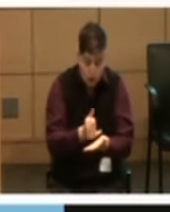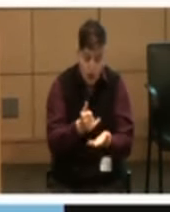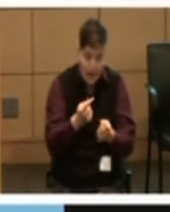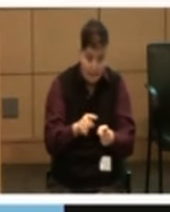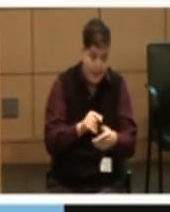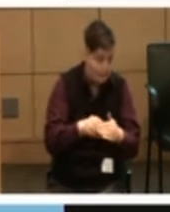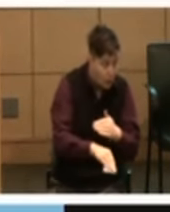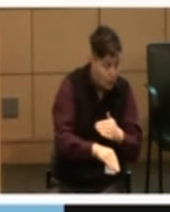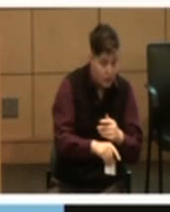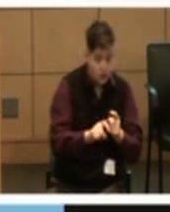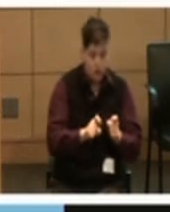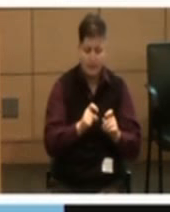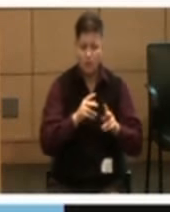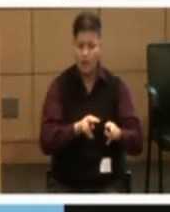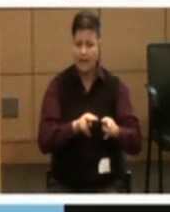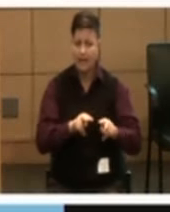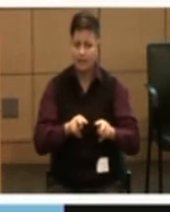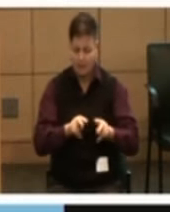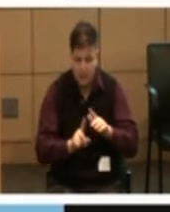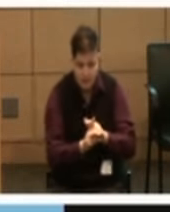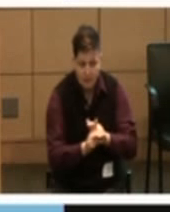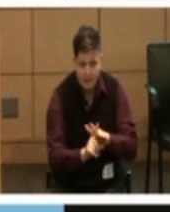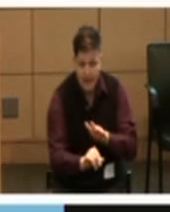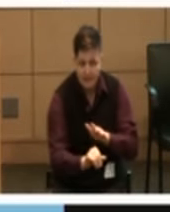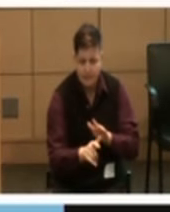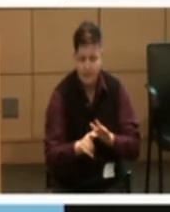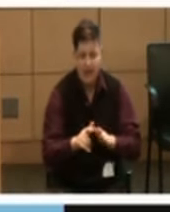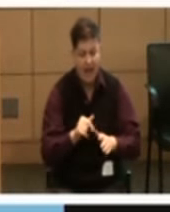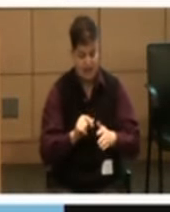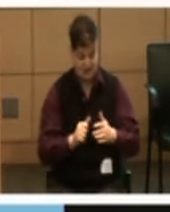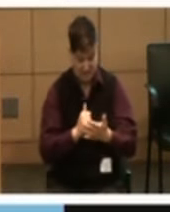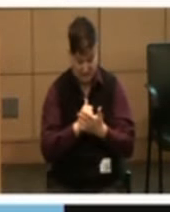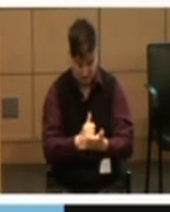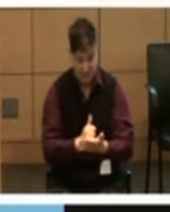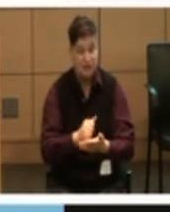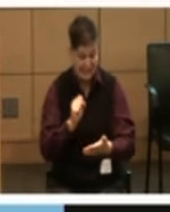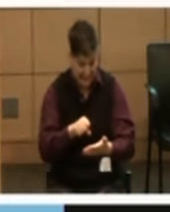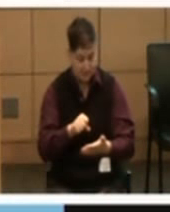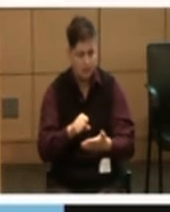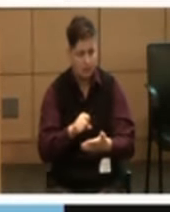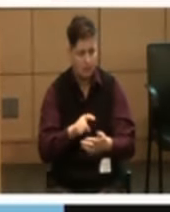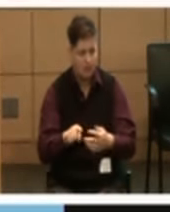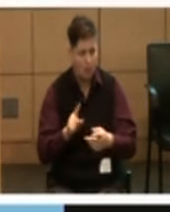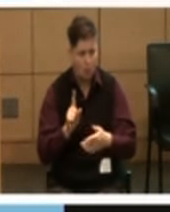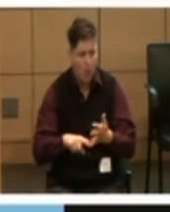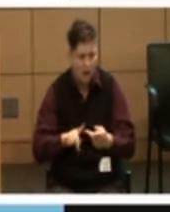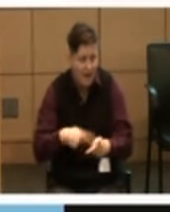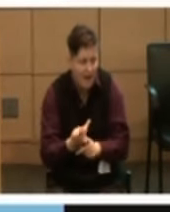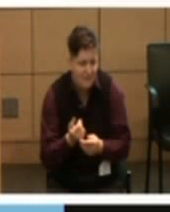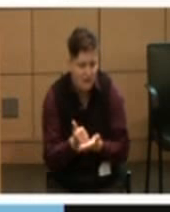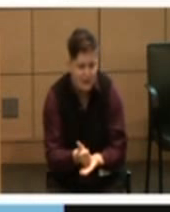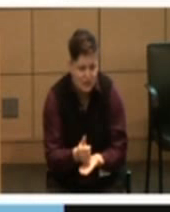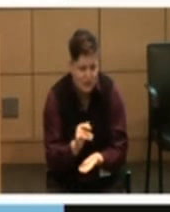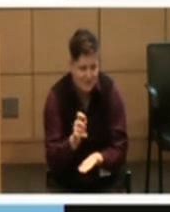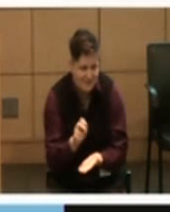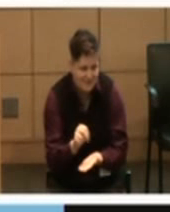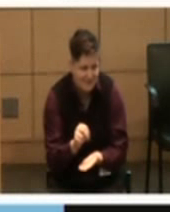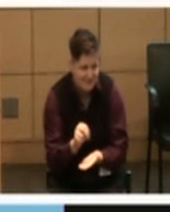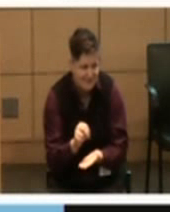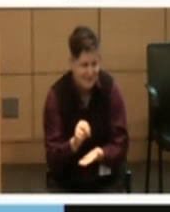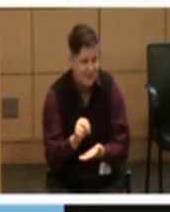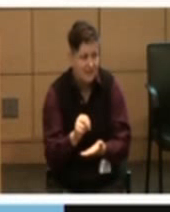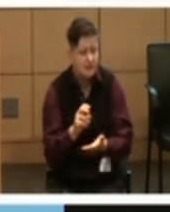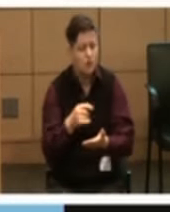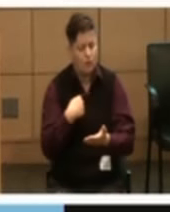And then also what intervention is optimal? And if we can identify these three factors, I think we can really hit the target with